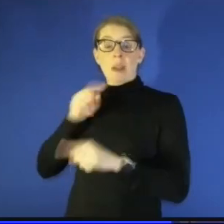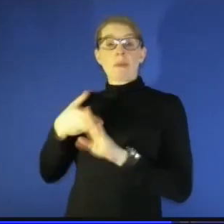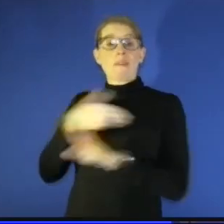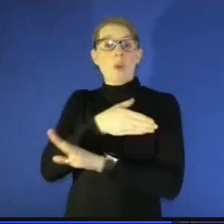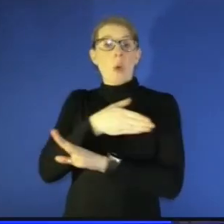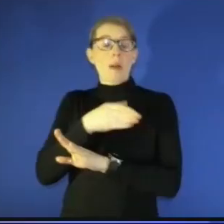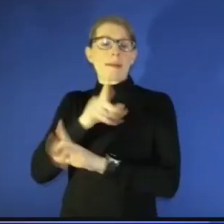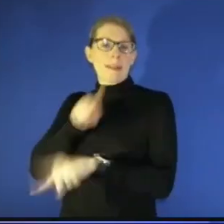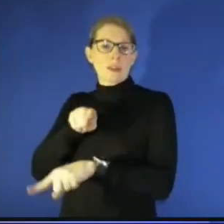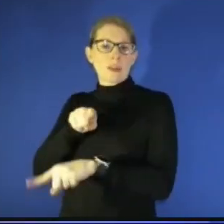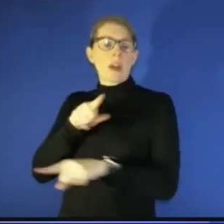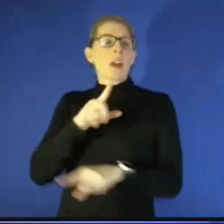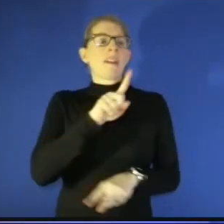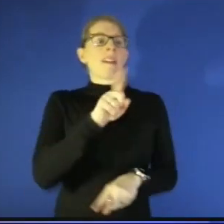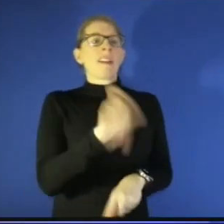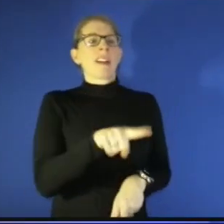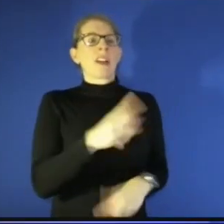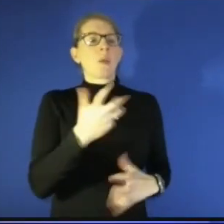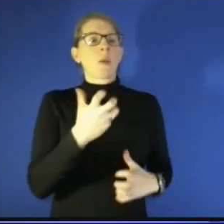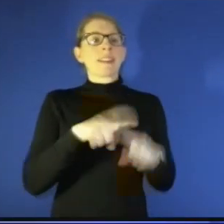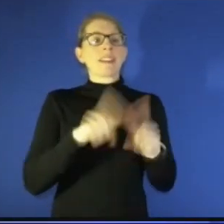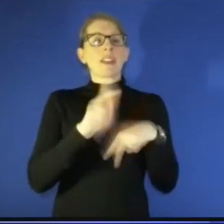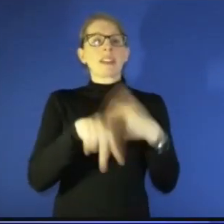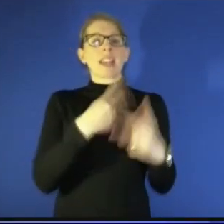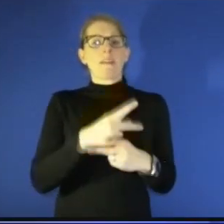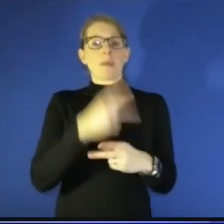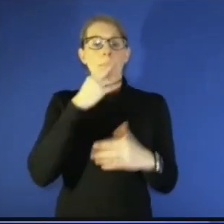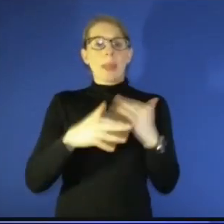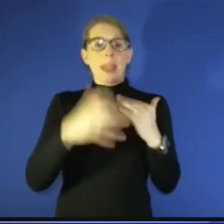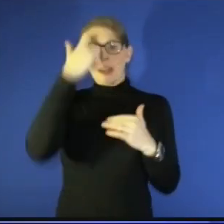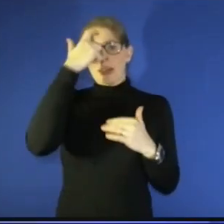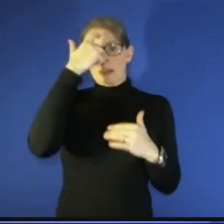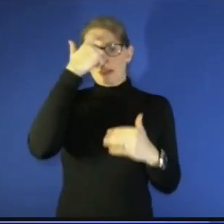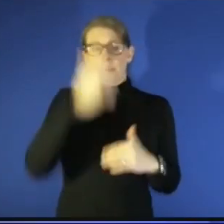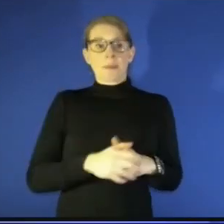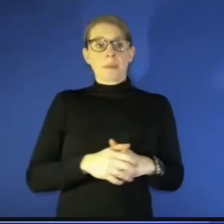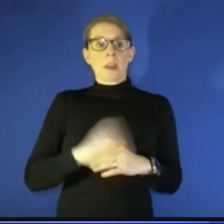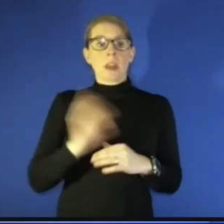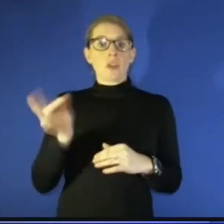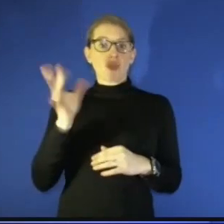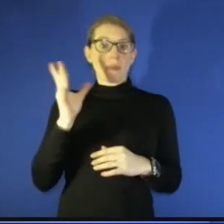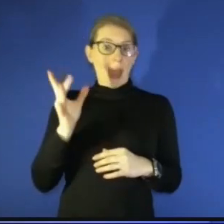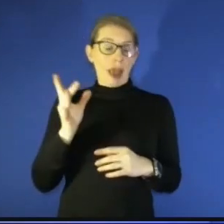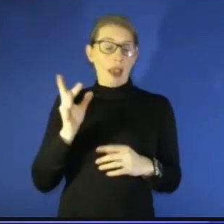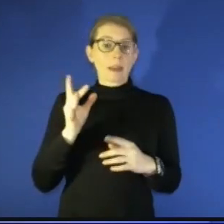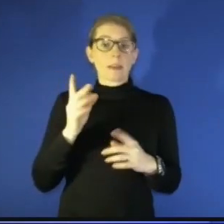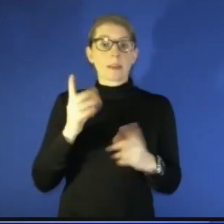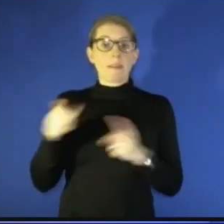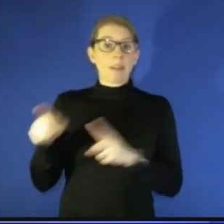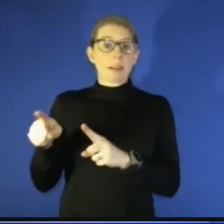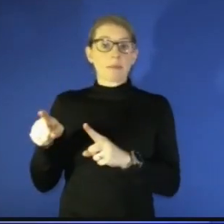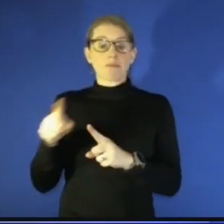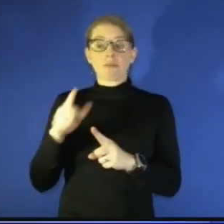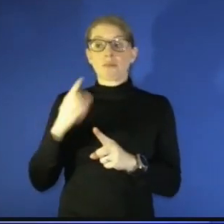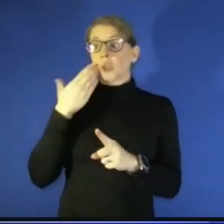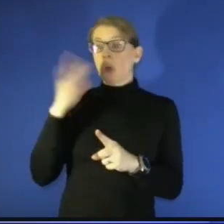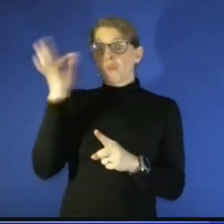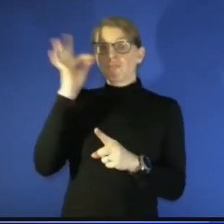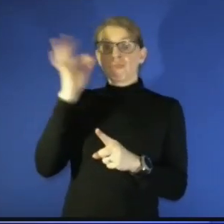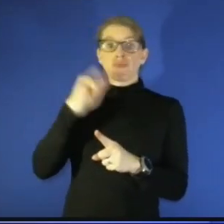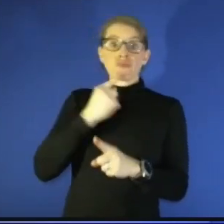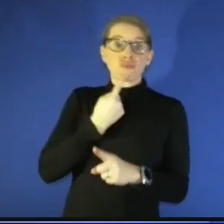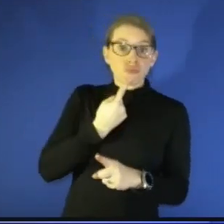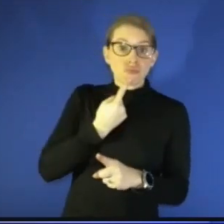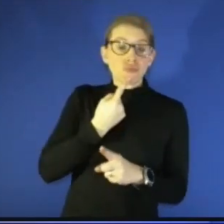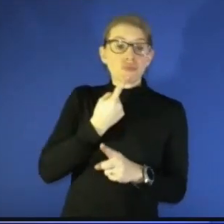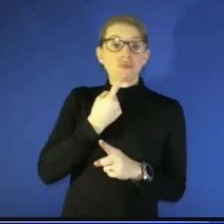ask you, because we've talked about different types of brain bleeds. We talked about a traumatic event where you may not know that it's serious. We talked about